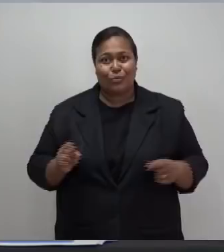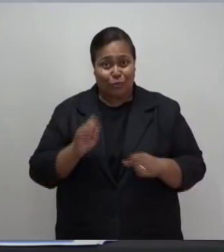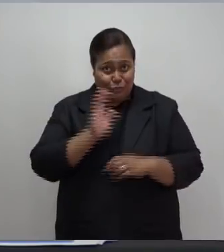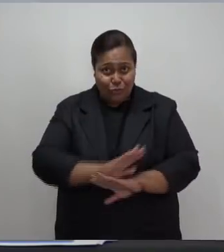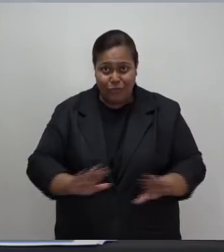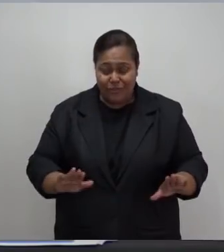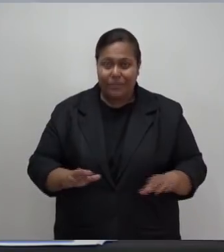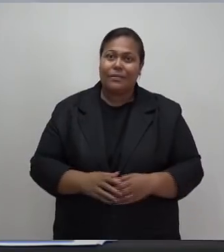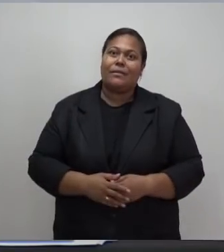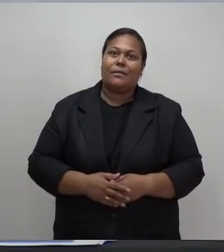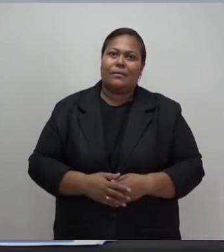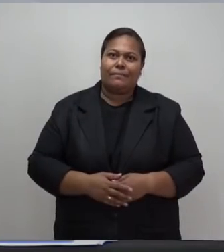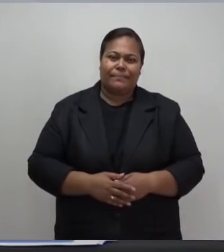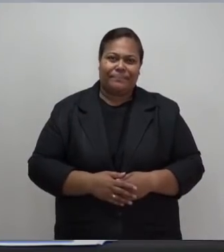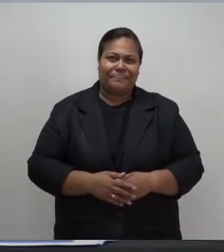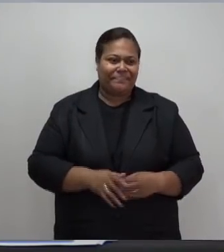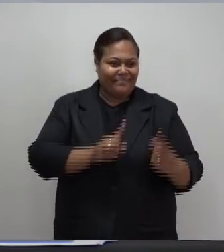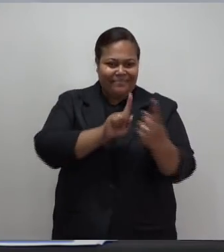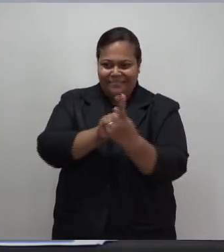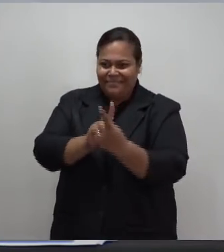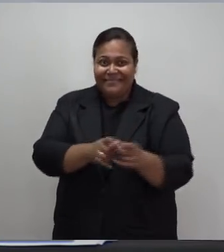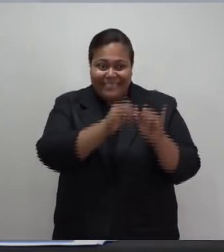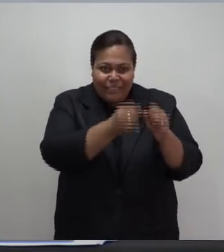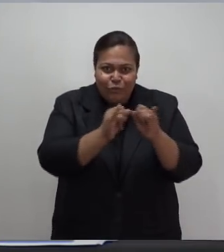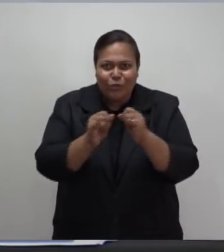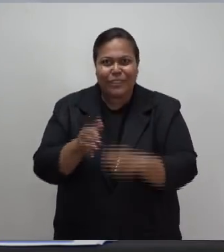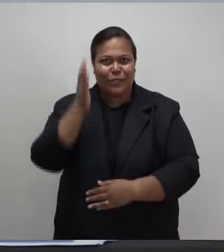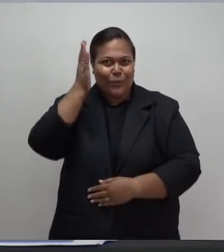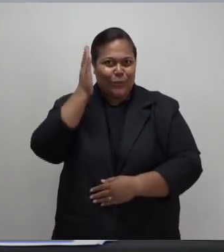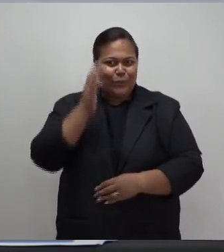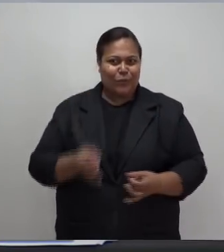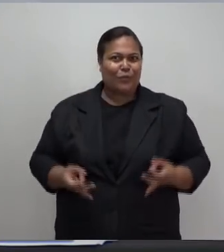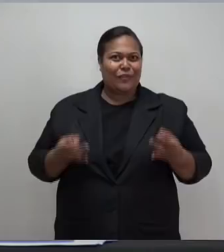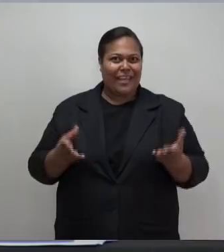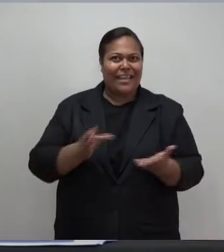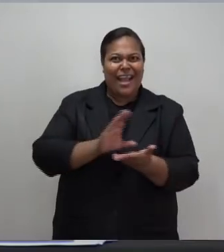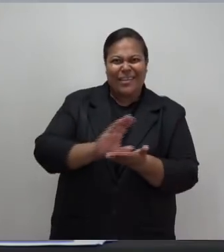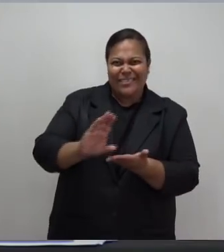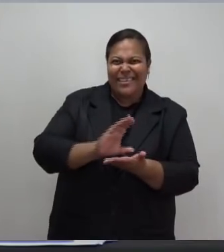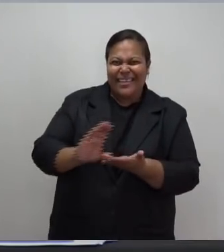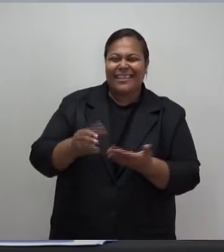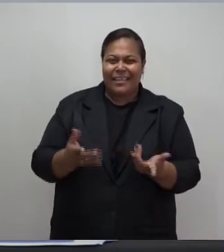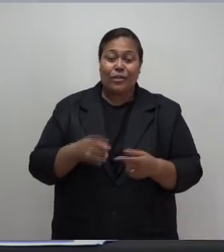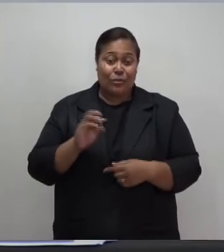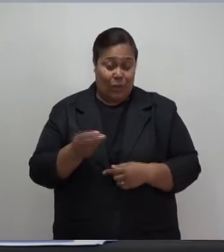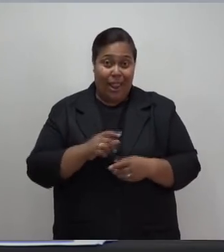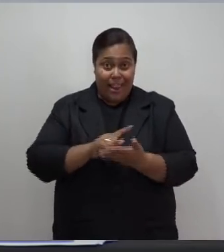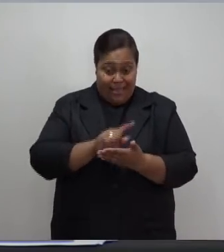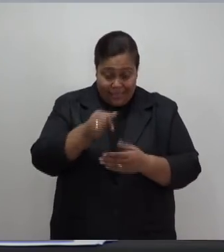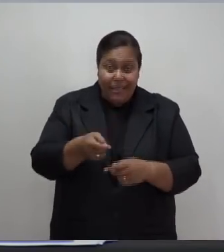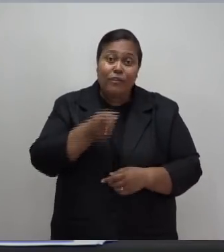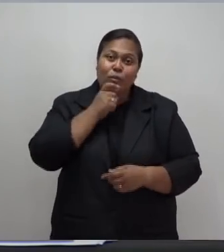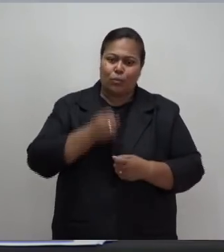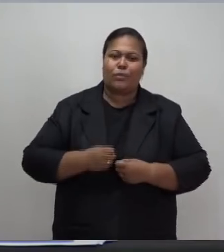done individually by schools, and heads of schools will be better equipped, like I said, through a circular later this afternoon or early